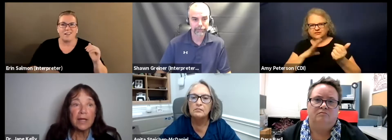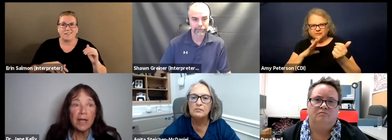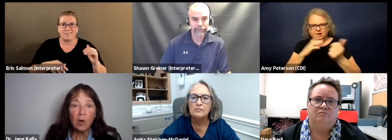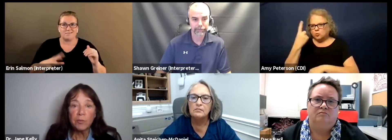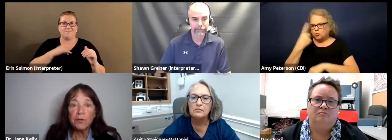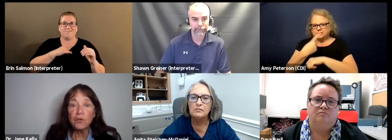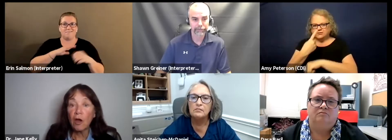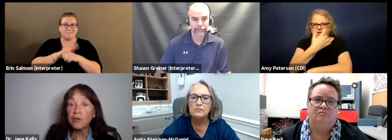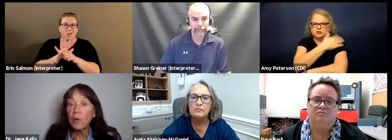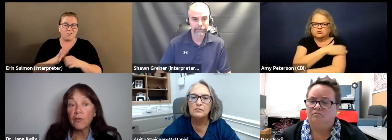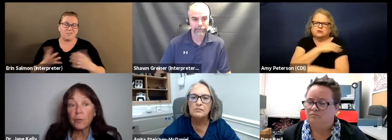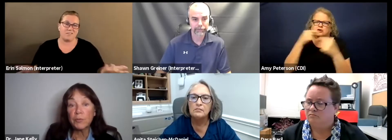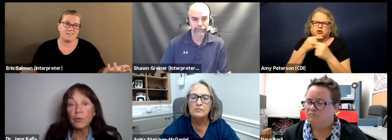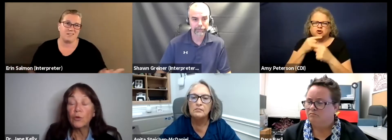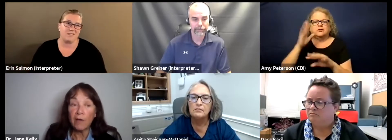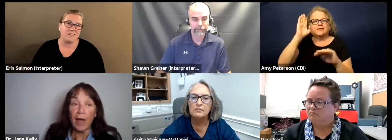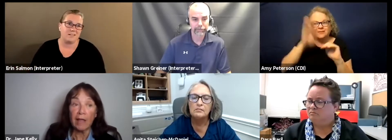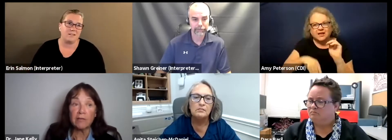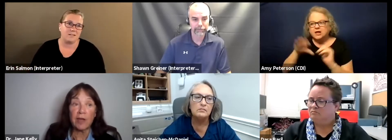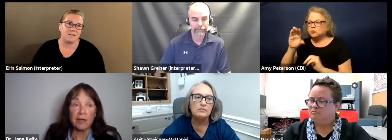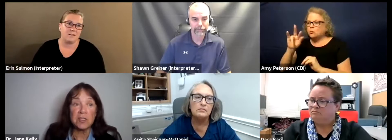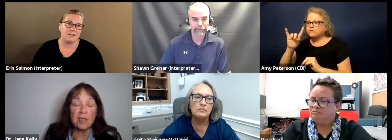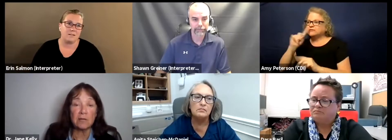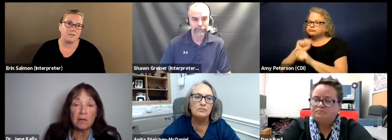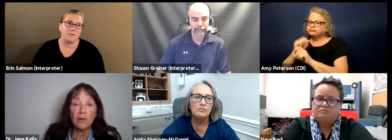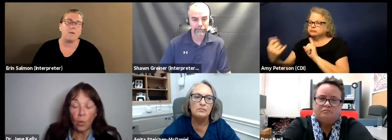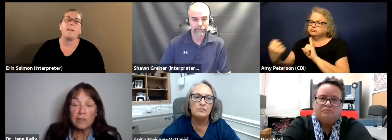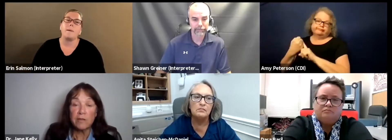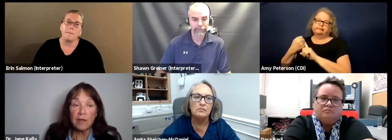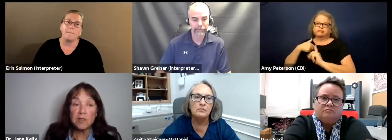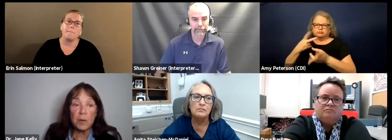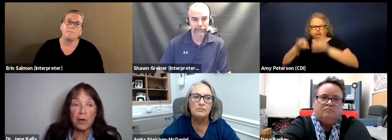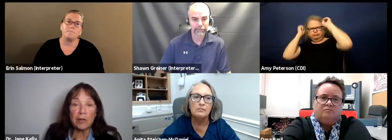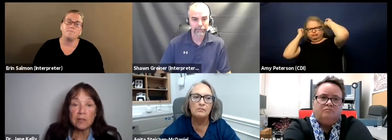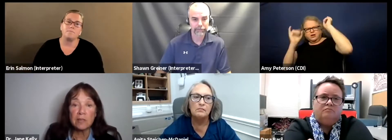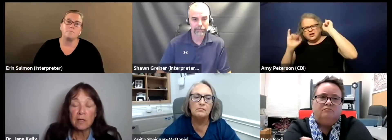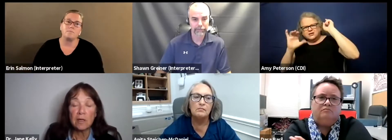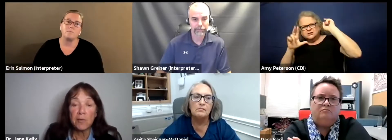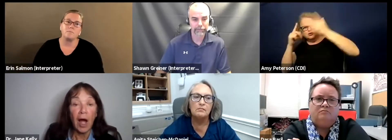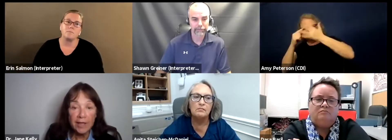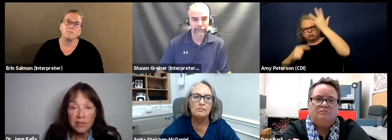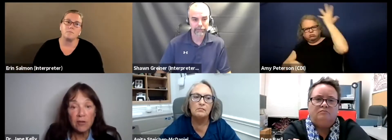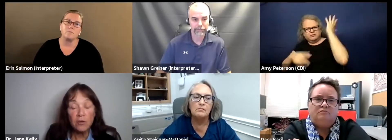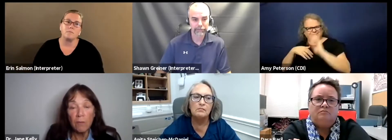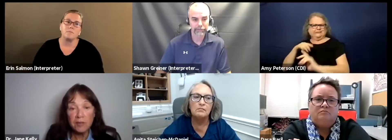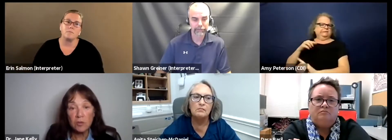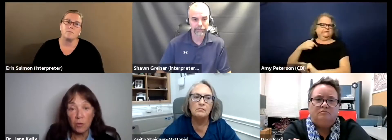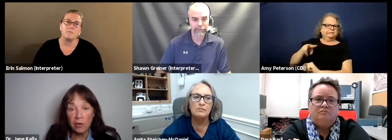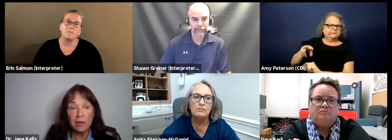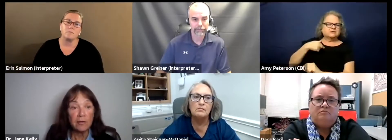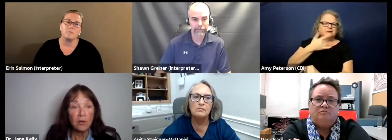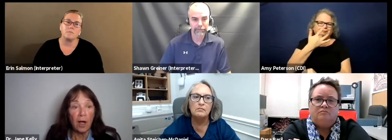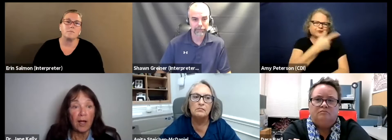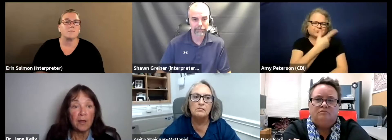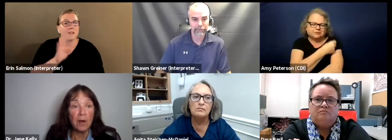It might help if you talk to other people who have had the vaccine. What did they experience? I can tell you my